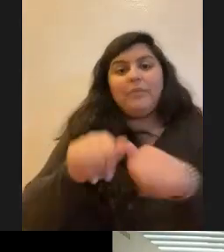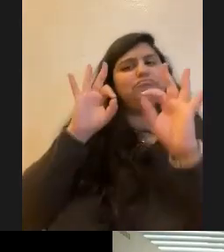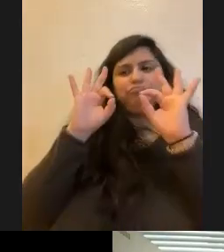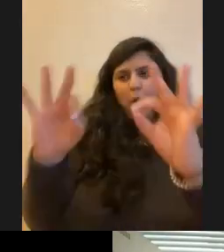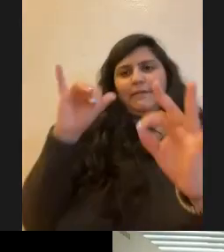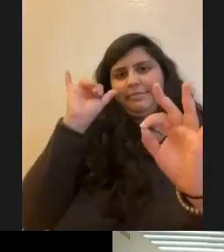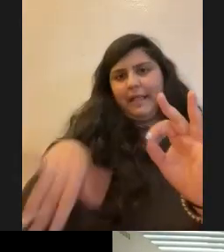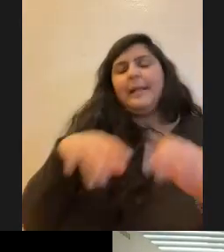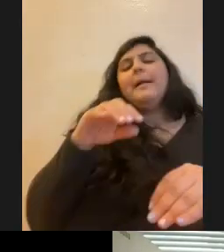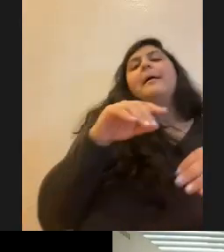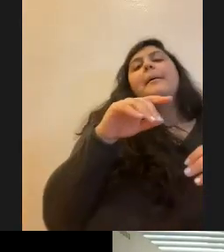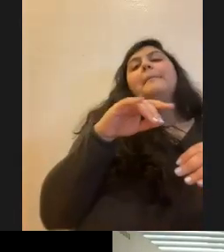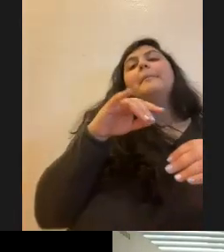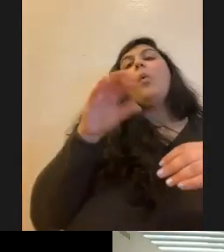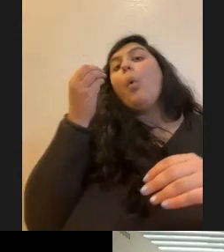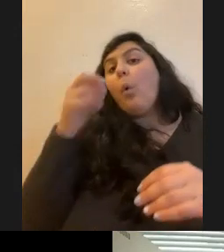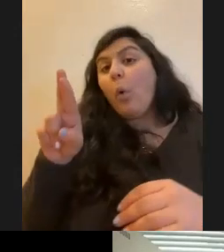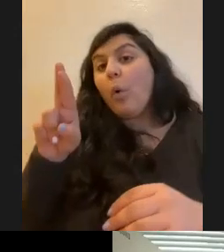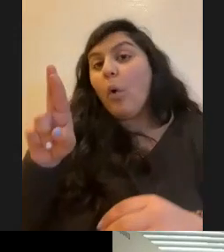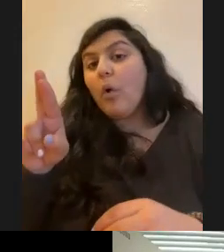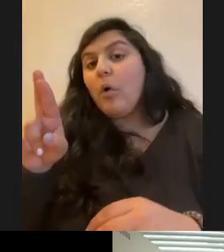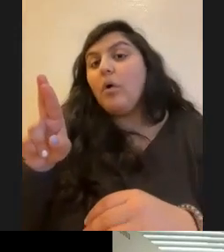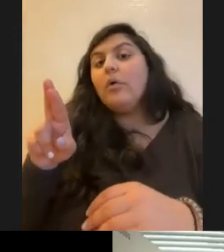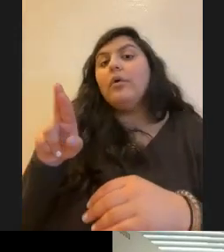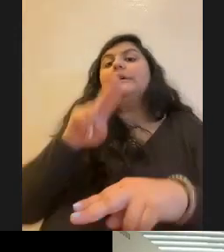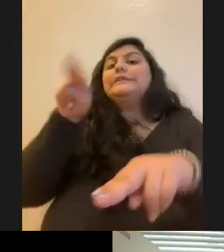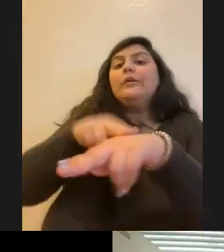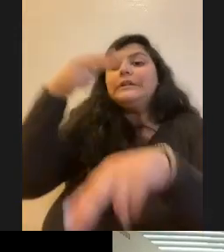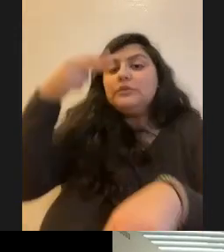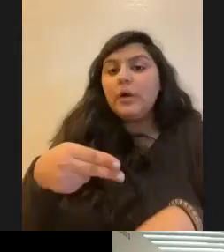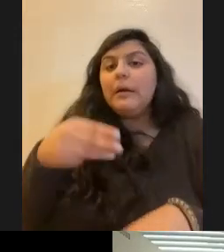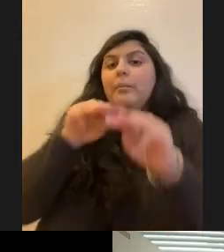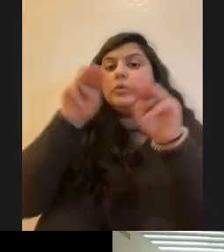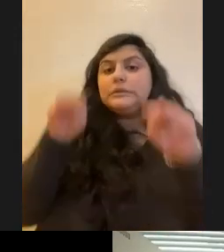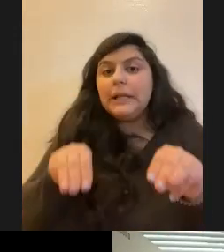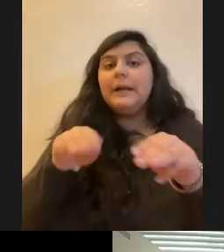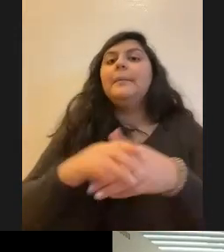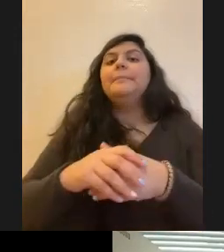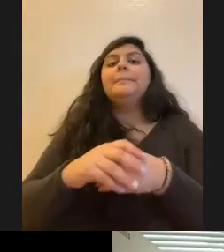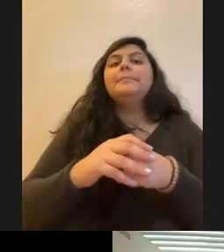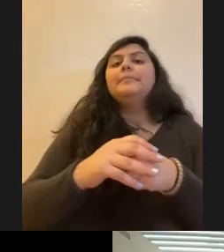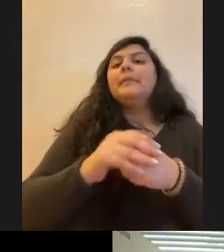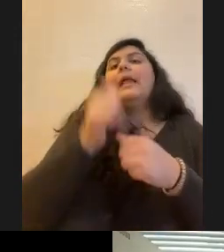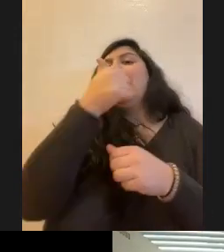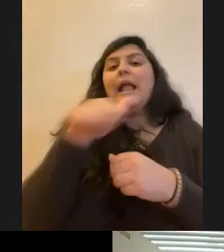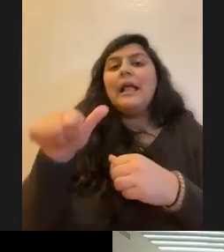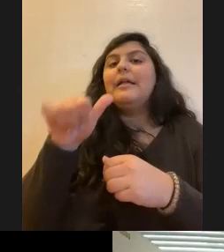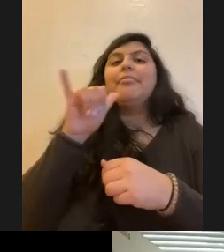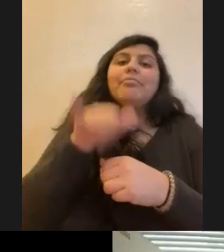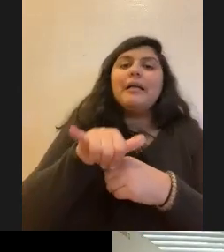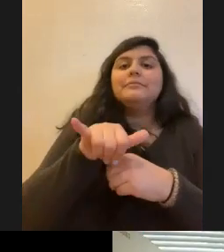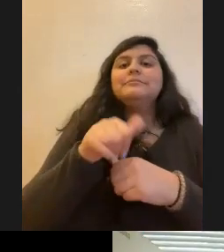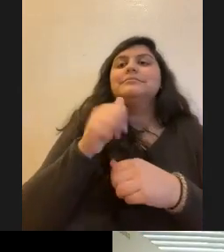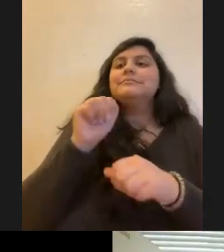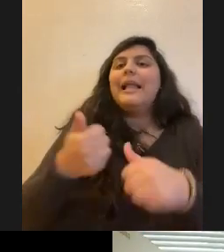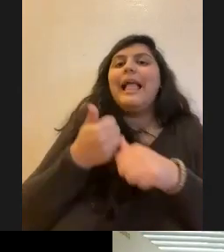perfect. Or like natural history museum, anything that can get